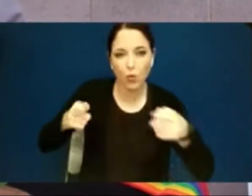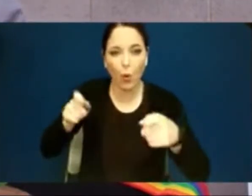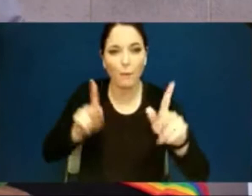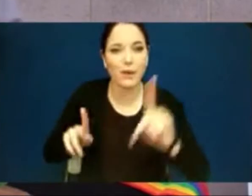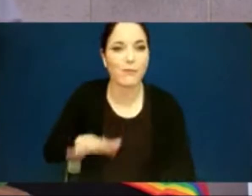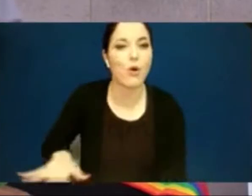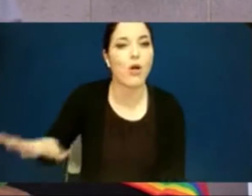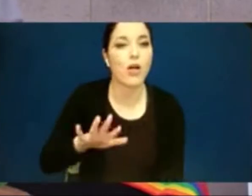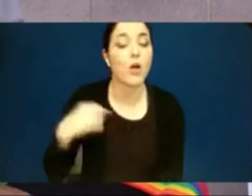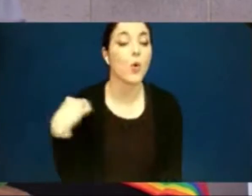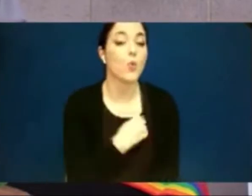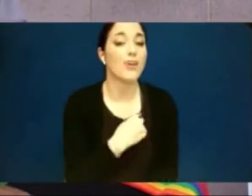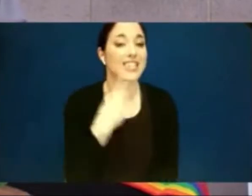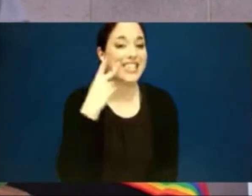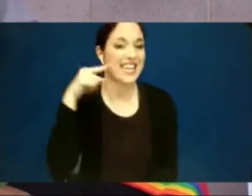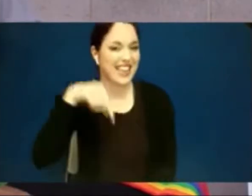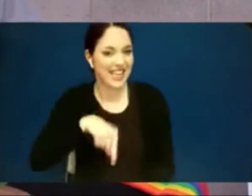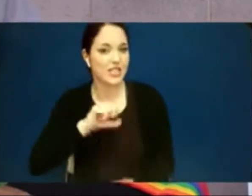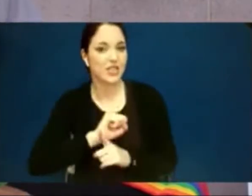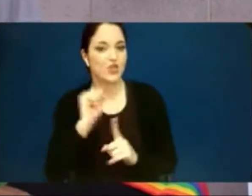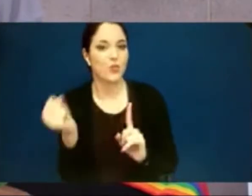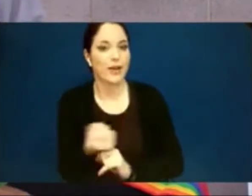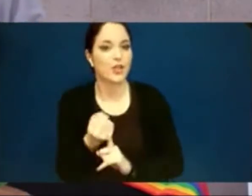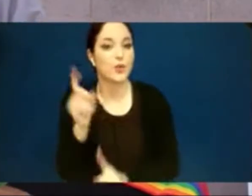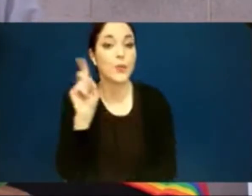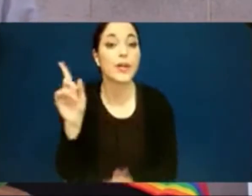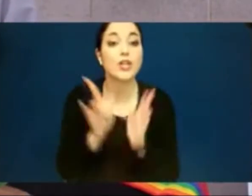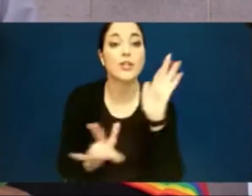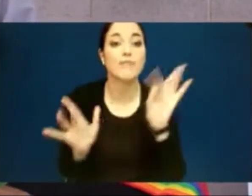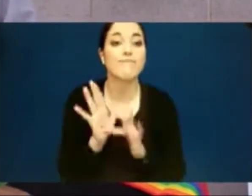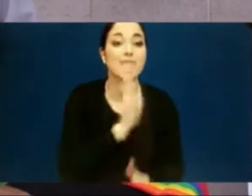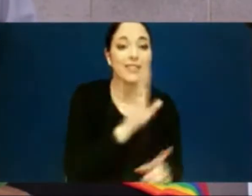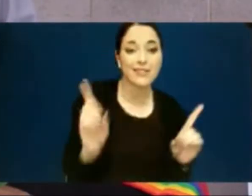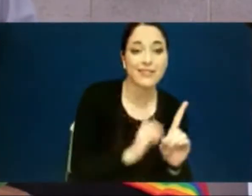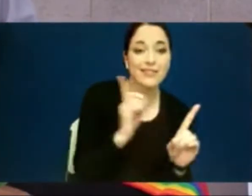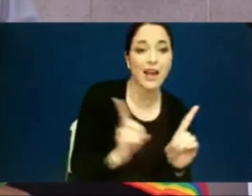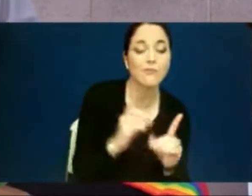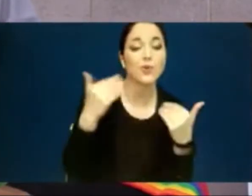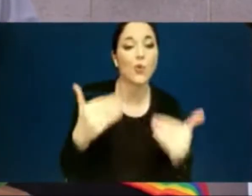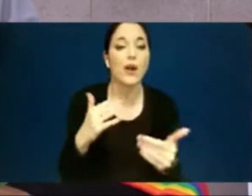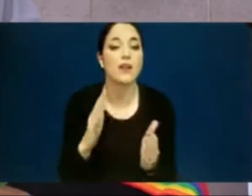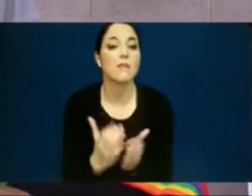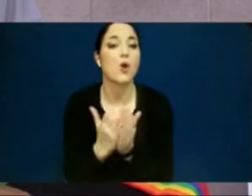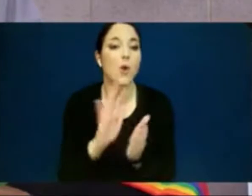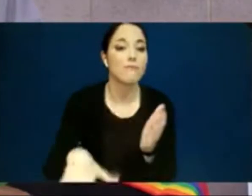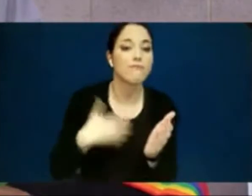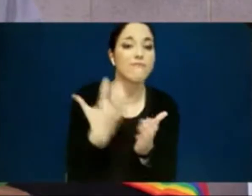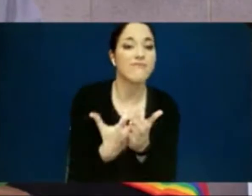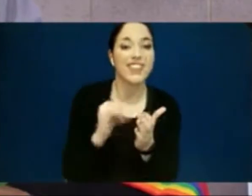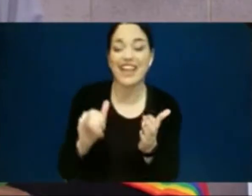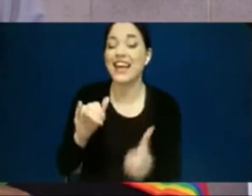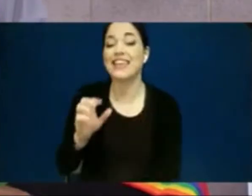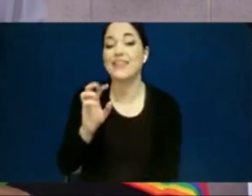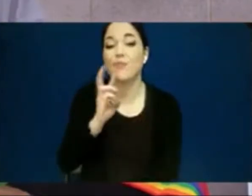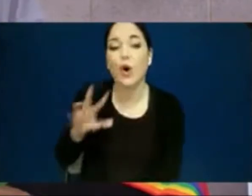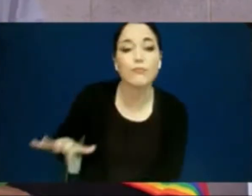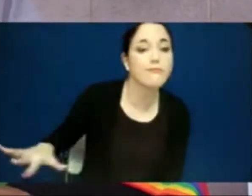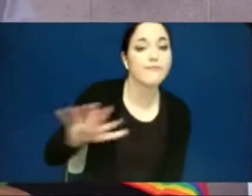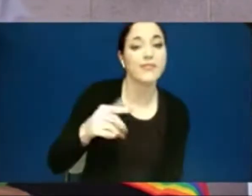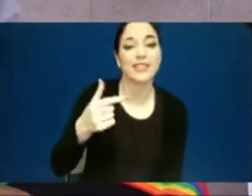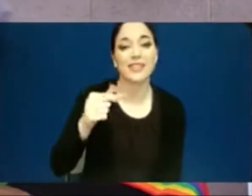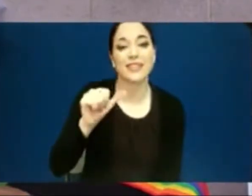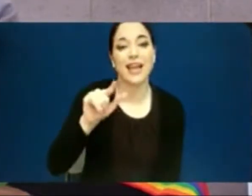sudden storm. They are in a boat on the Sea of Galilee on their way to the land of the